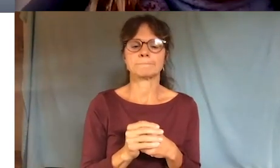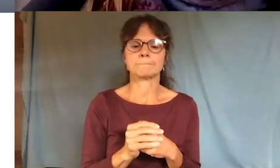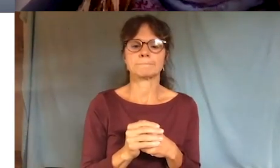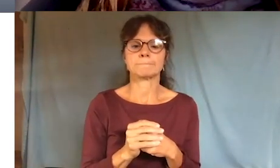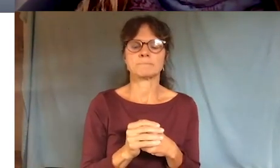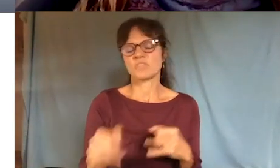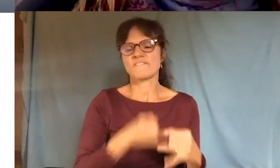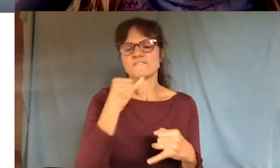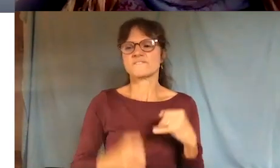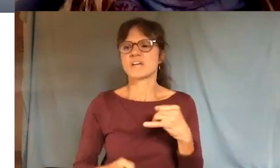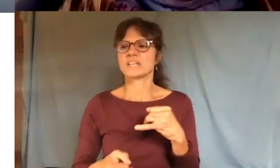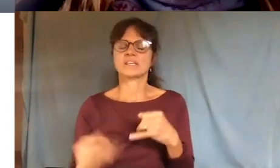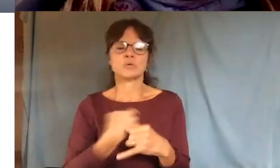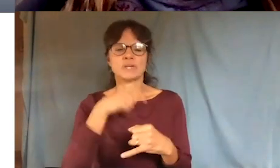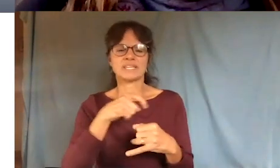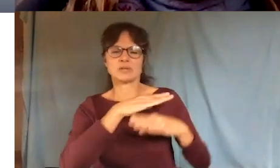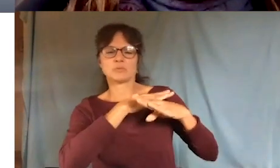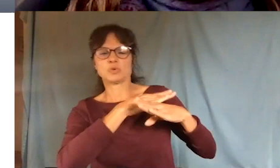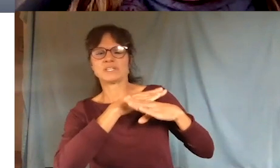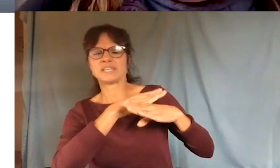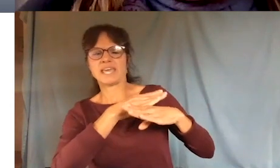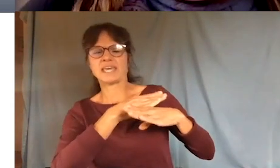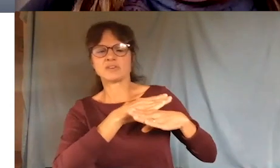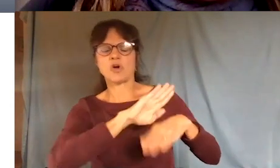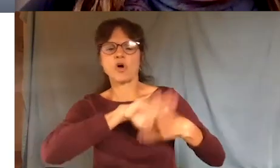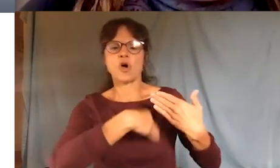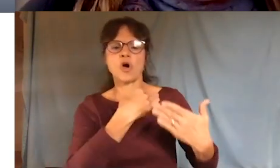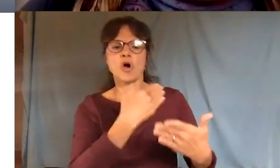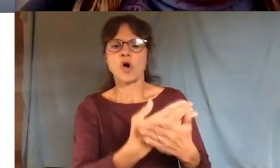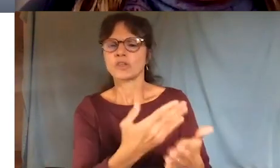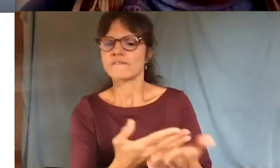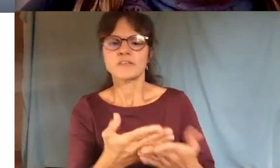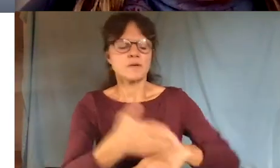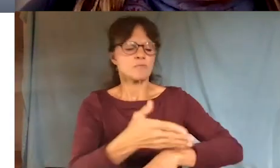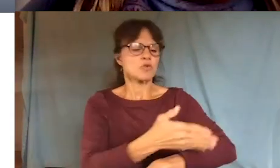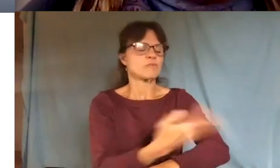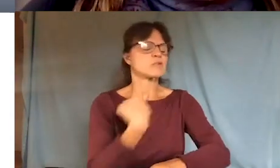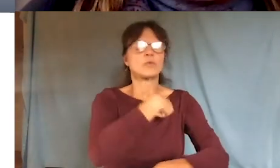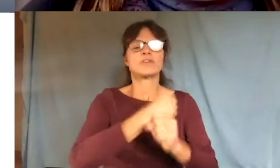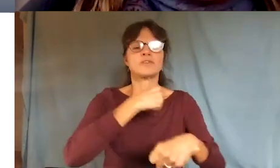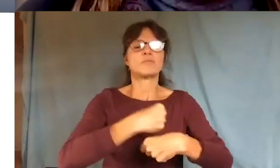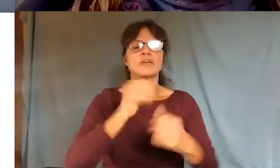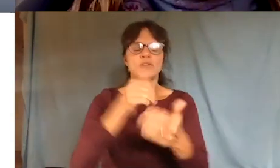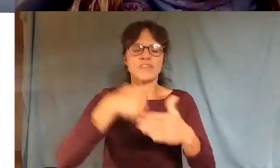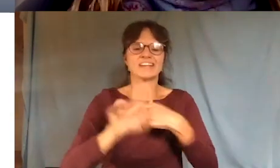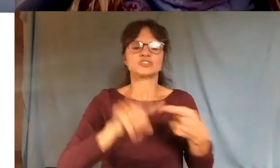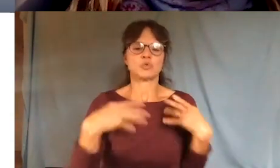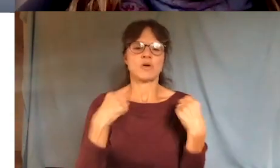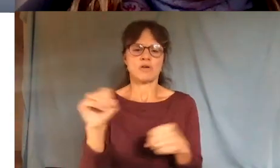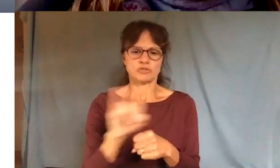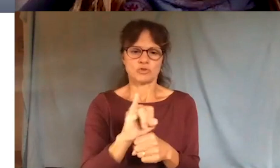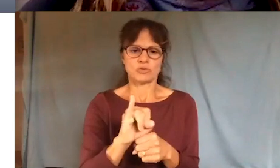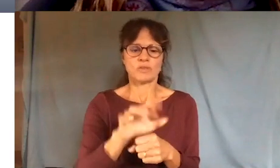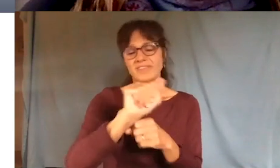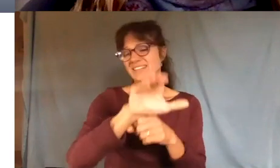And finally, we need to protect the gains that we made with healthcare reform and in expanding access to health insurance. The Affordable